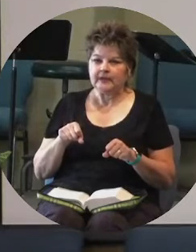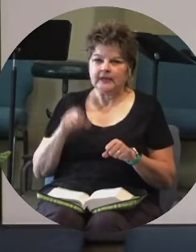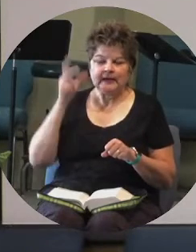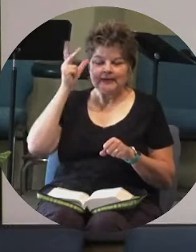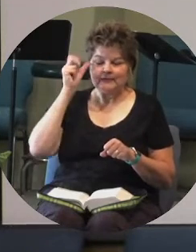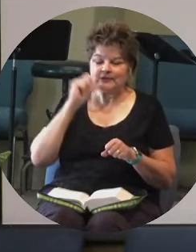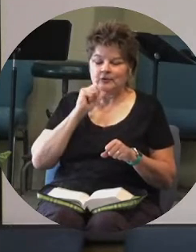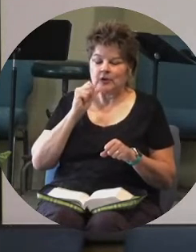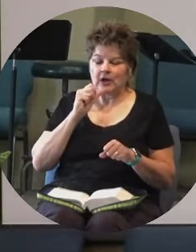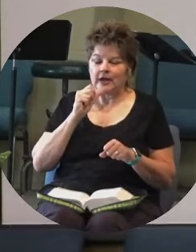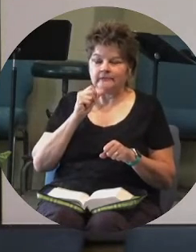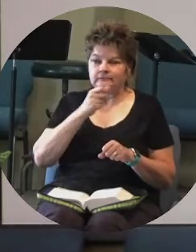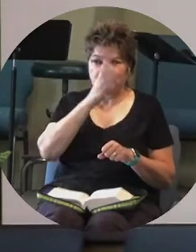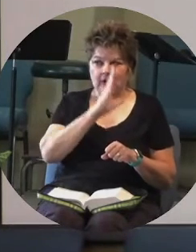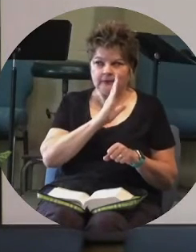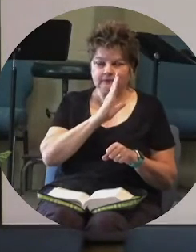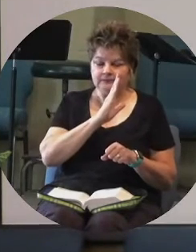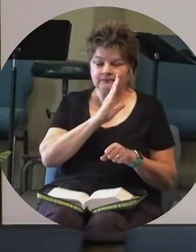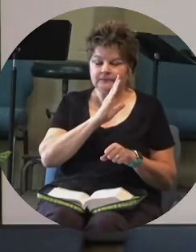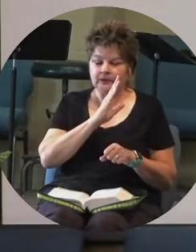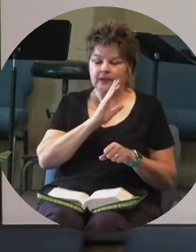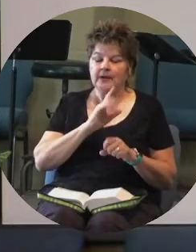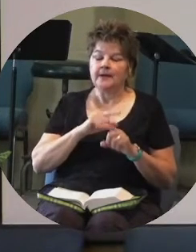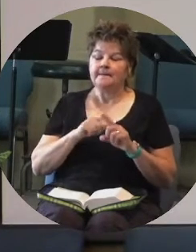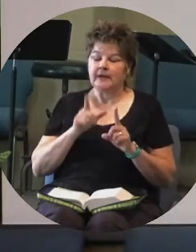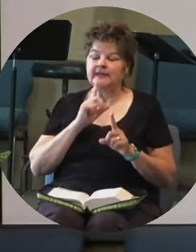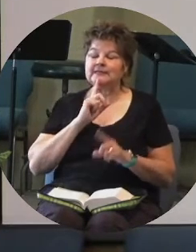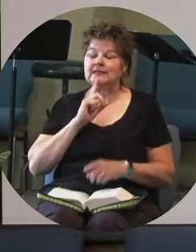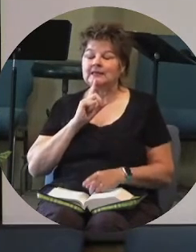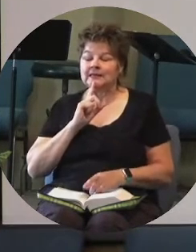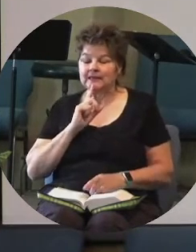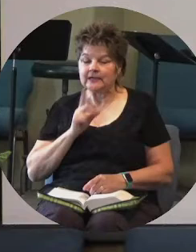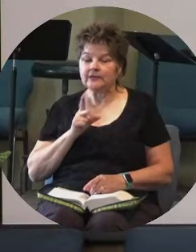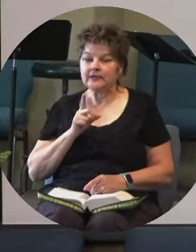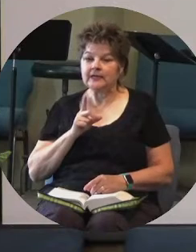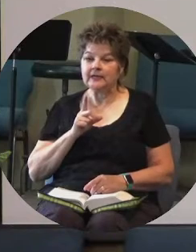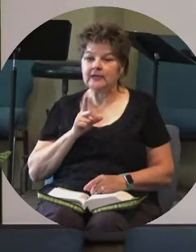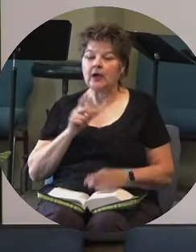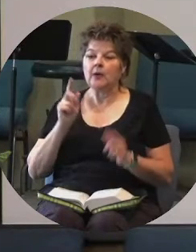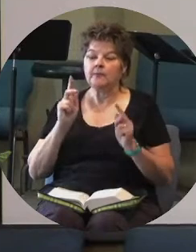gods, but it is literally this. It's a